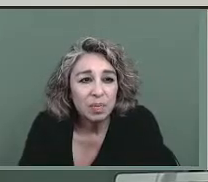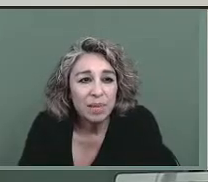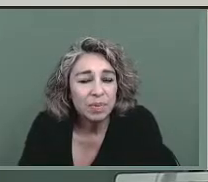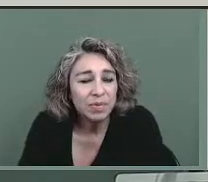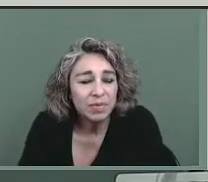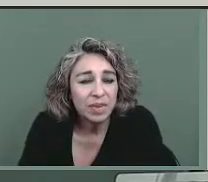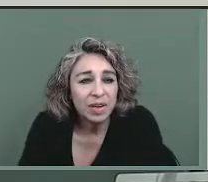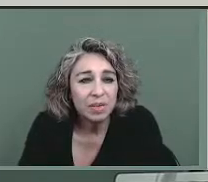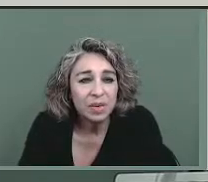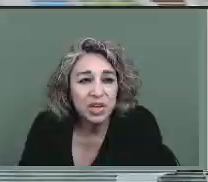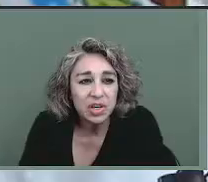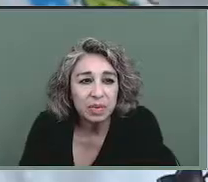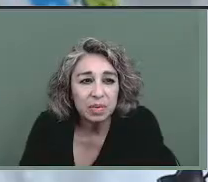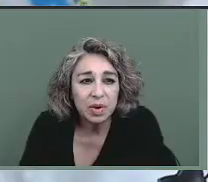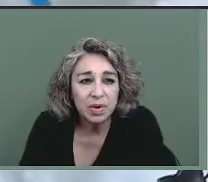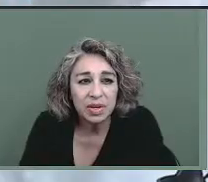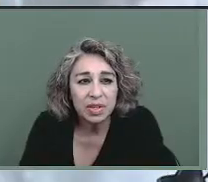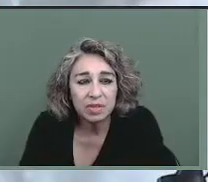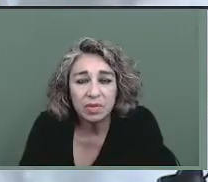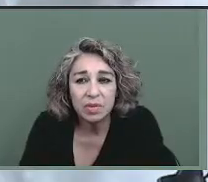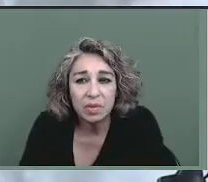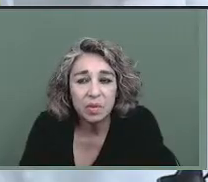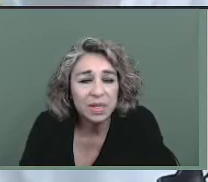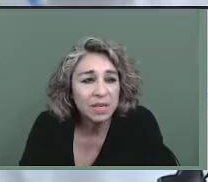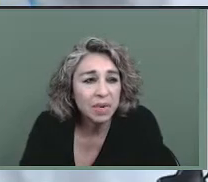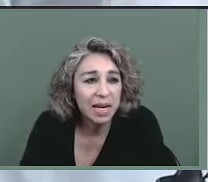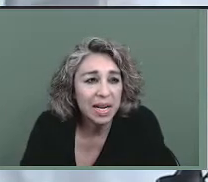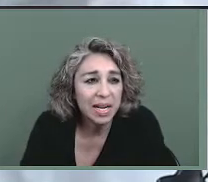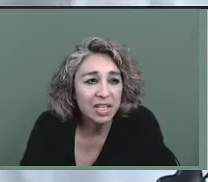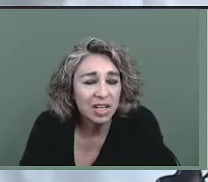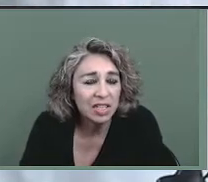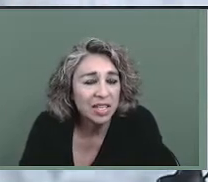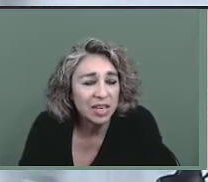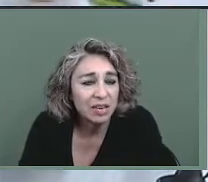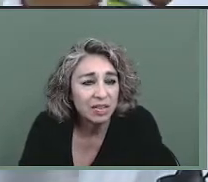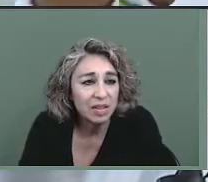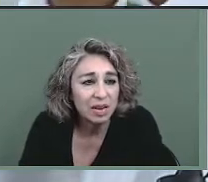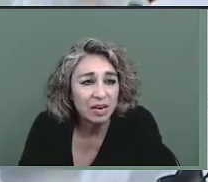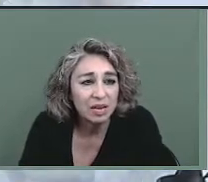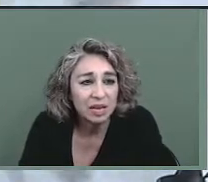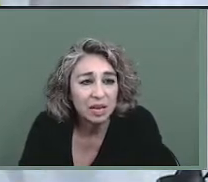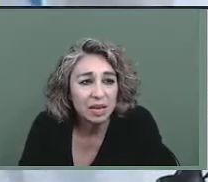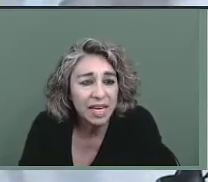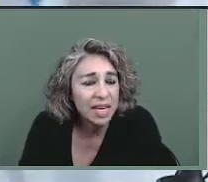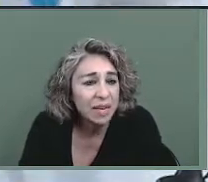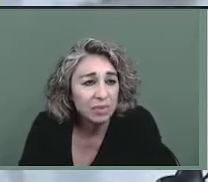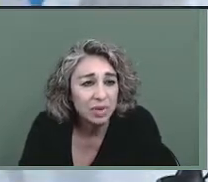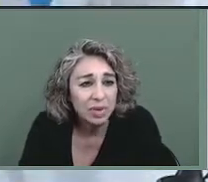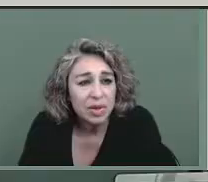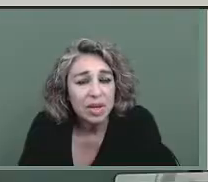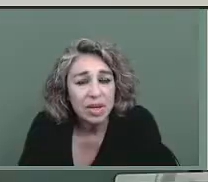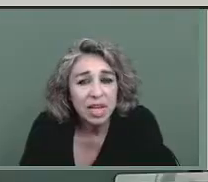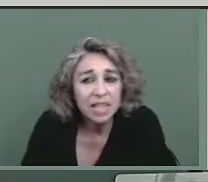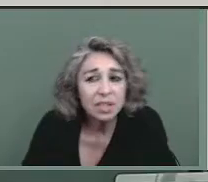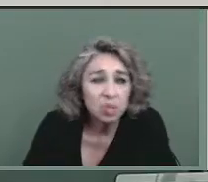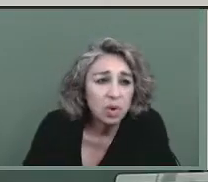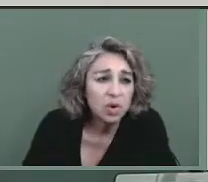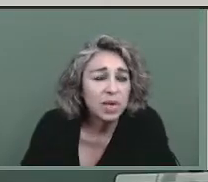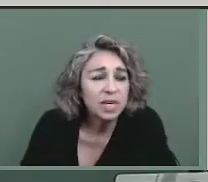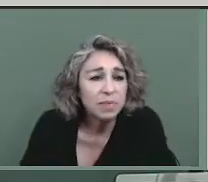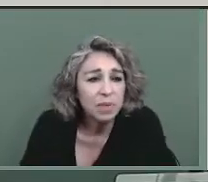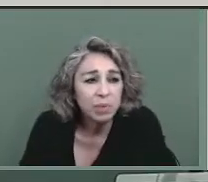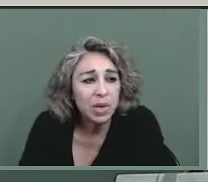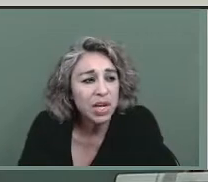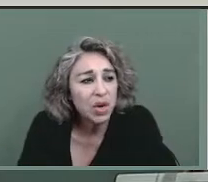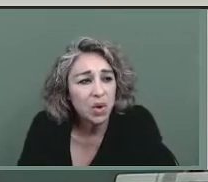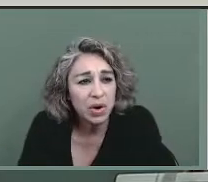local people, for the commercial owners, for the ones that were getting assaulted or kidnapped, yes, we're going